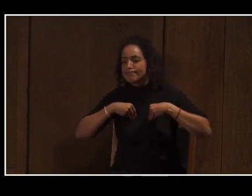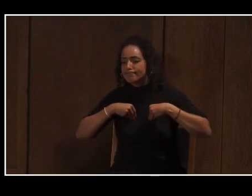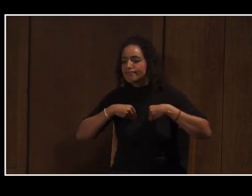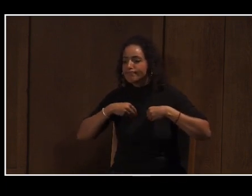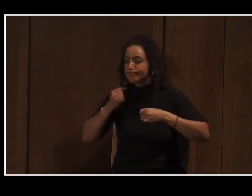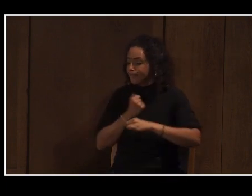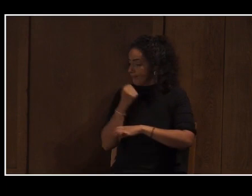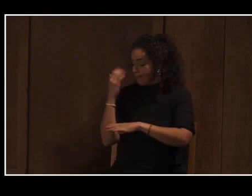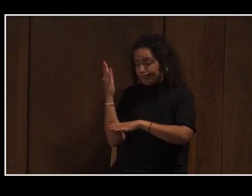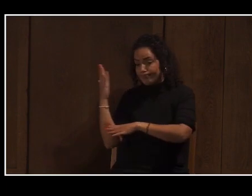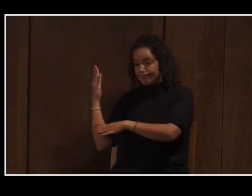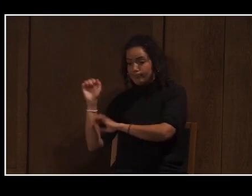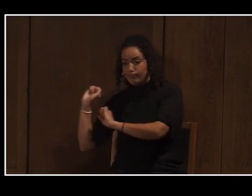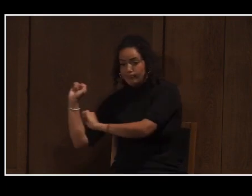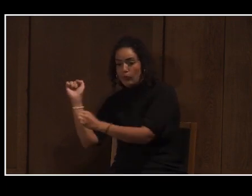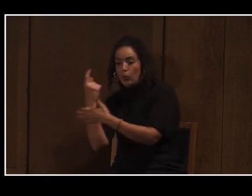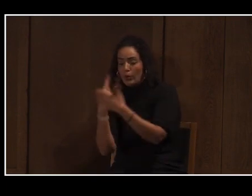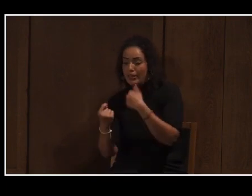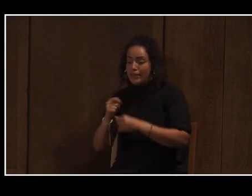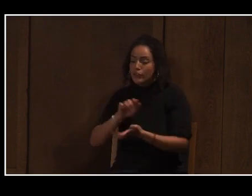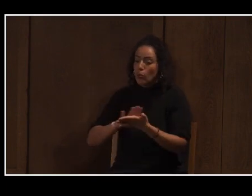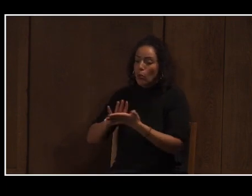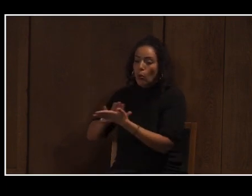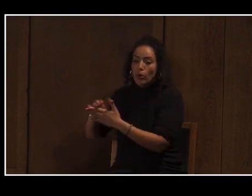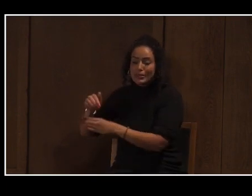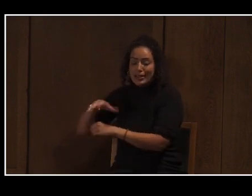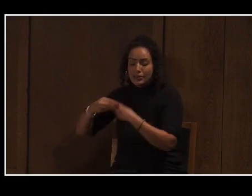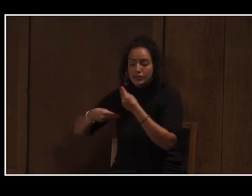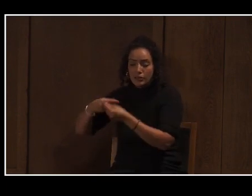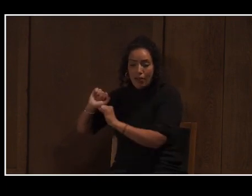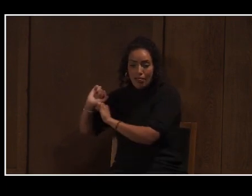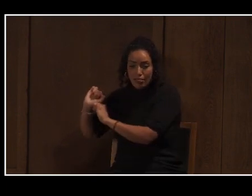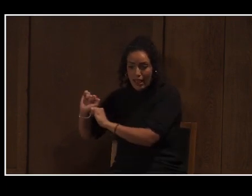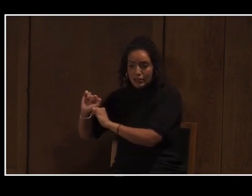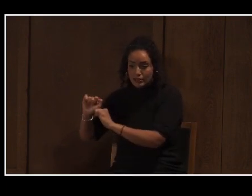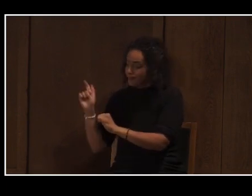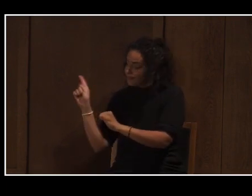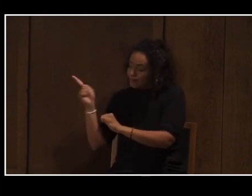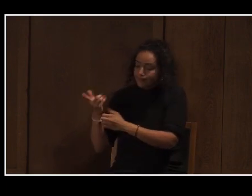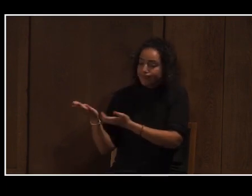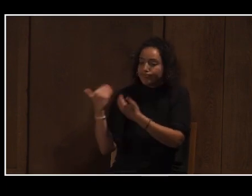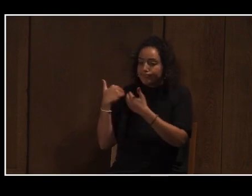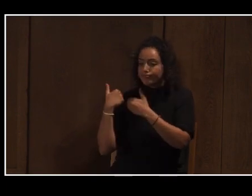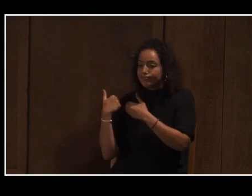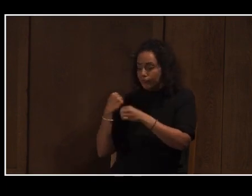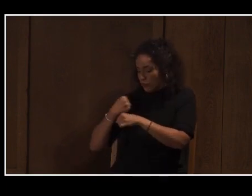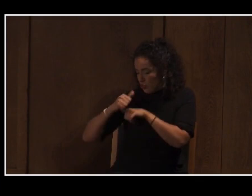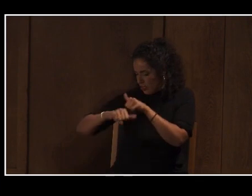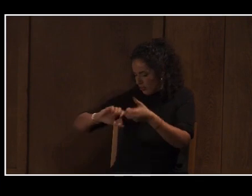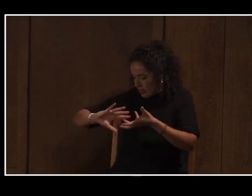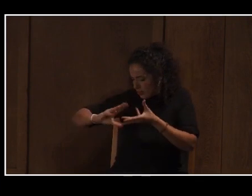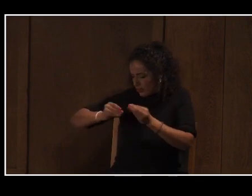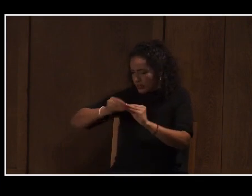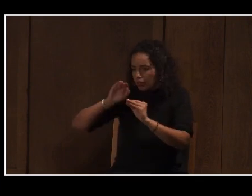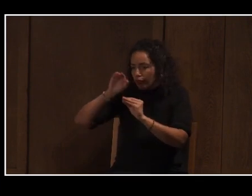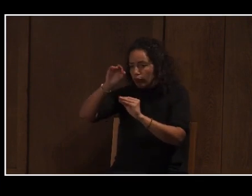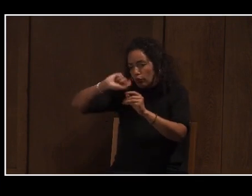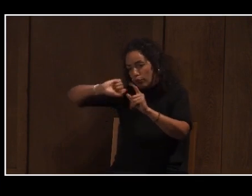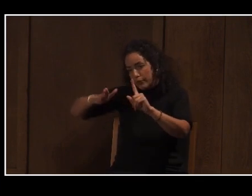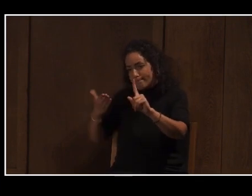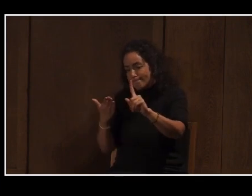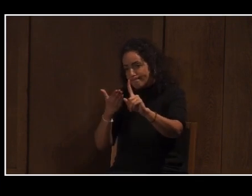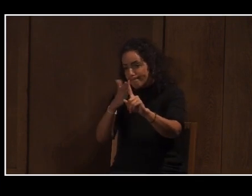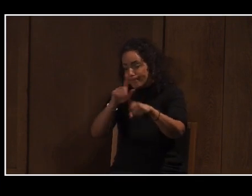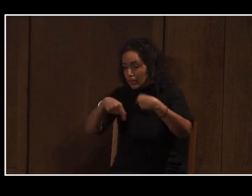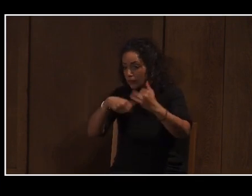context, but we all need to be in the act of generating and creating the future we're calling in. And as always, the last